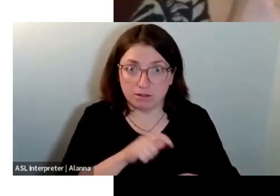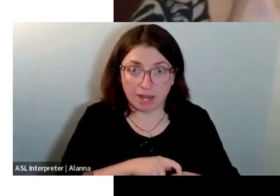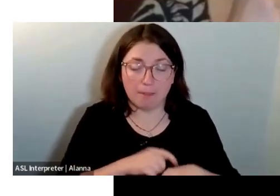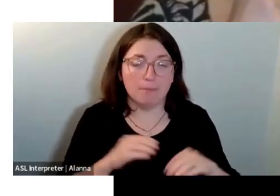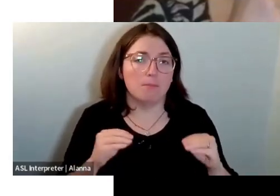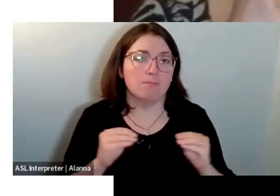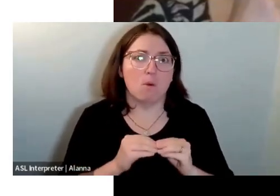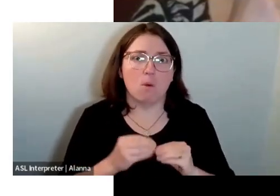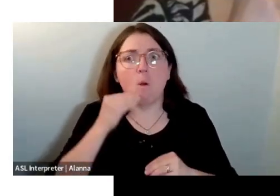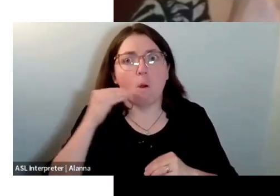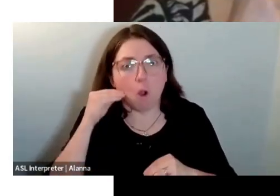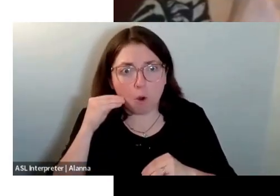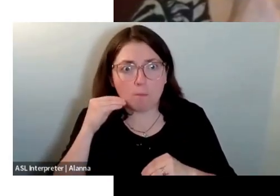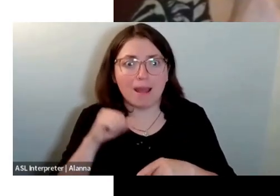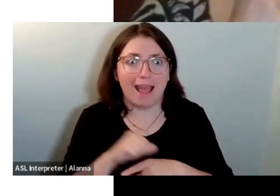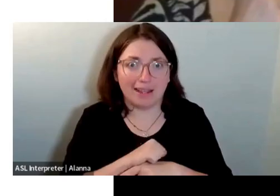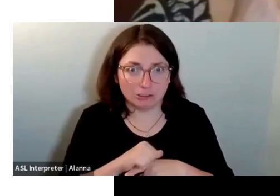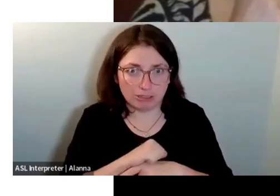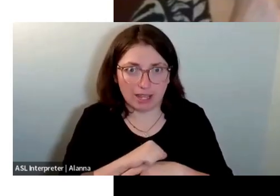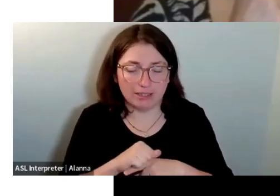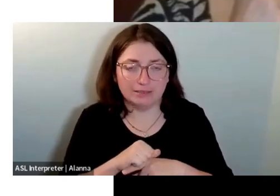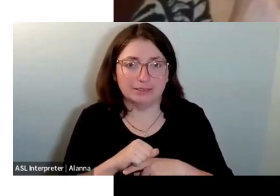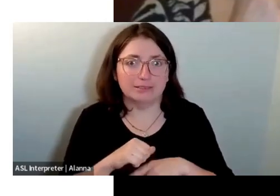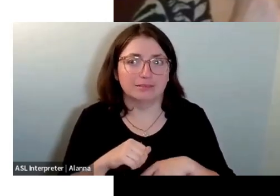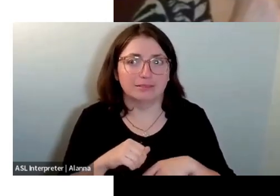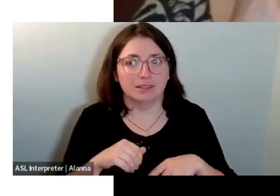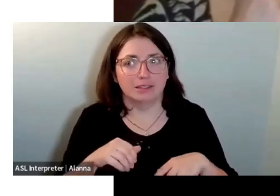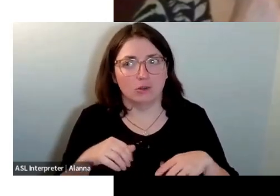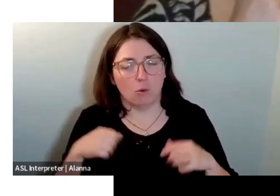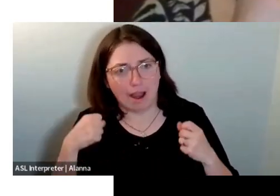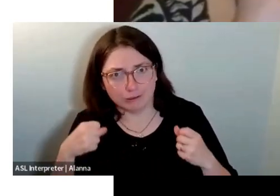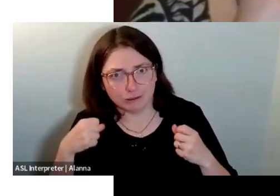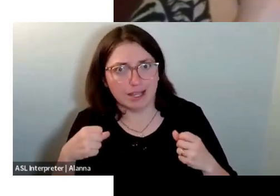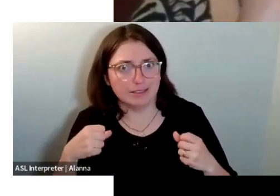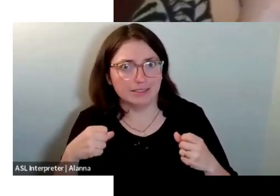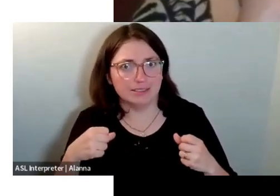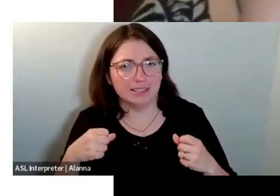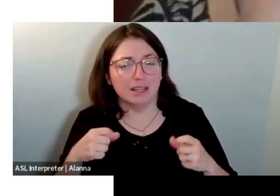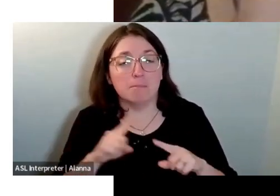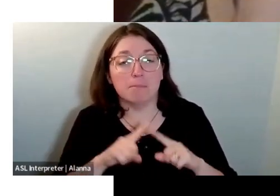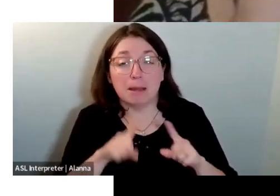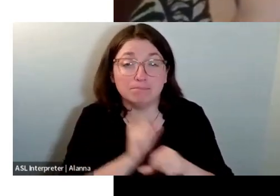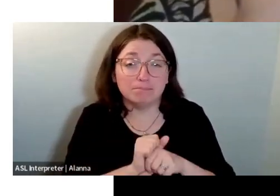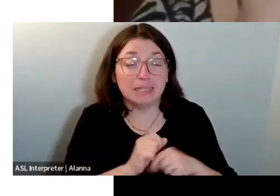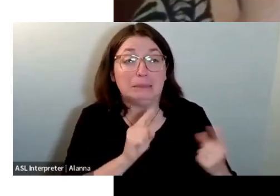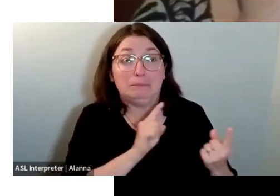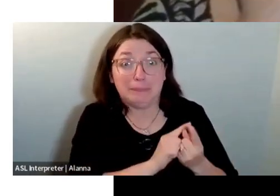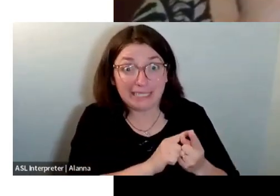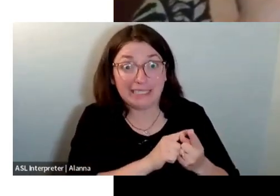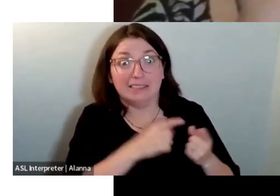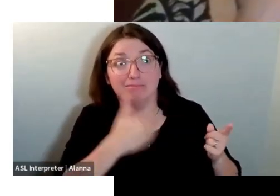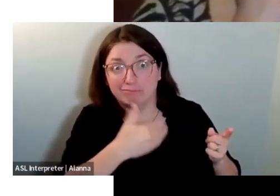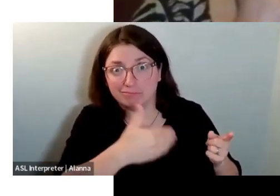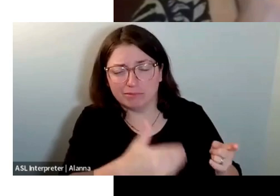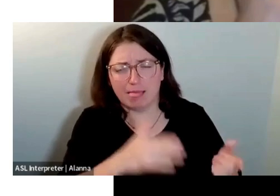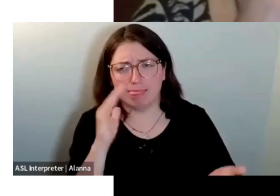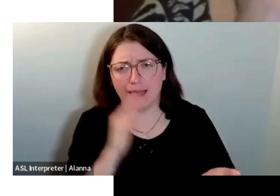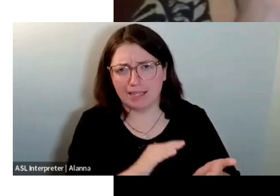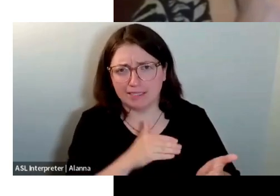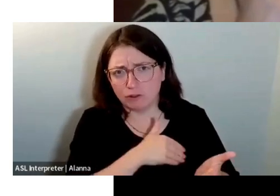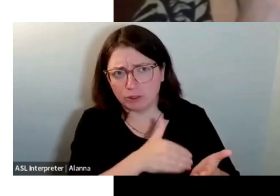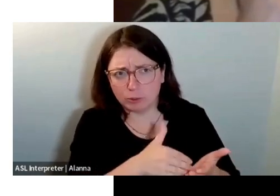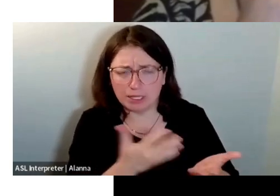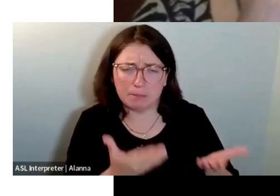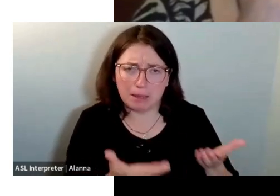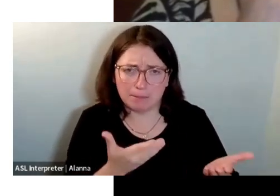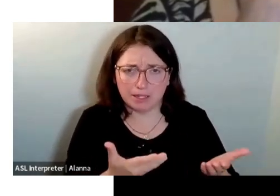you may meet with them less frequently, which may or may not be good. But the people who we have in